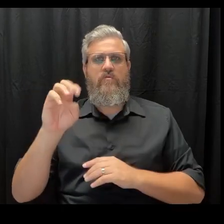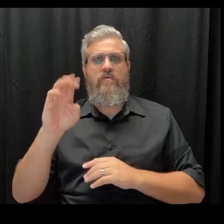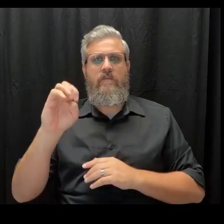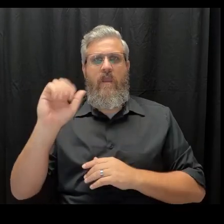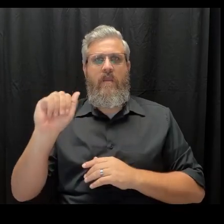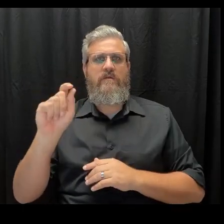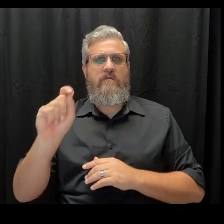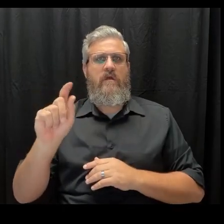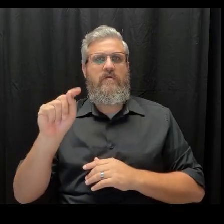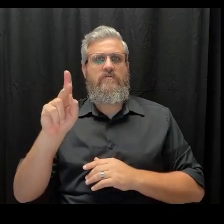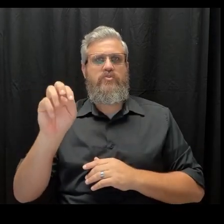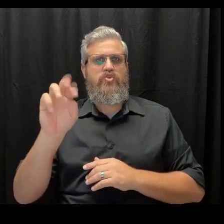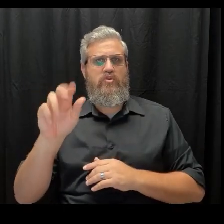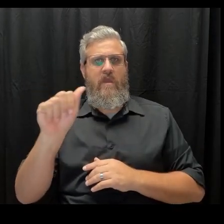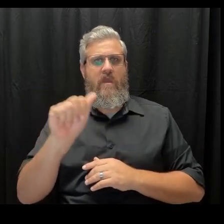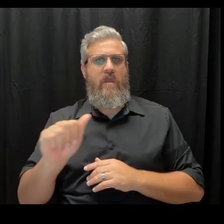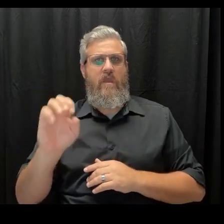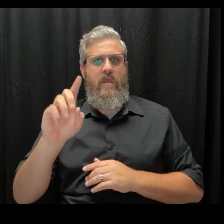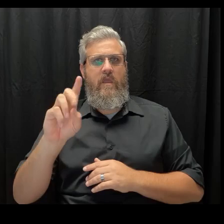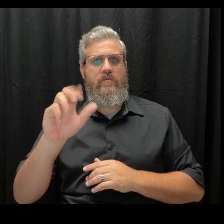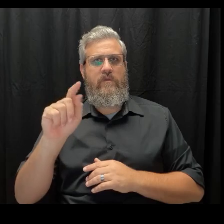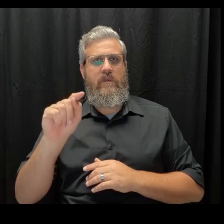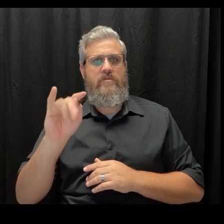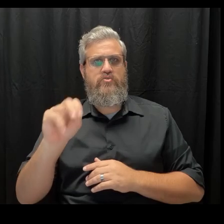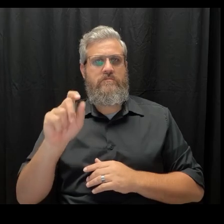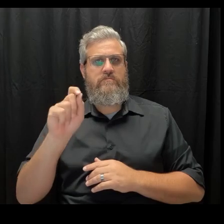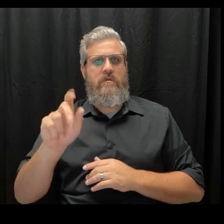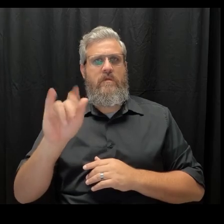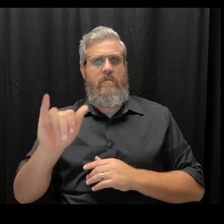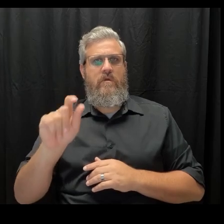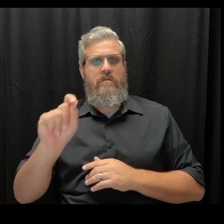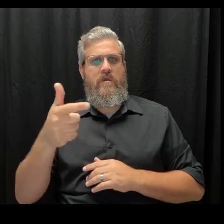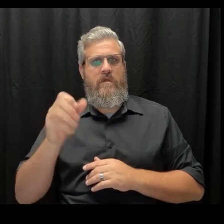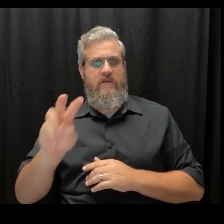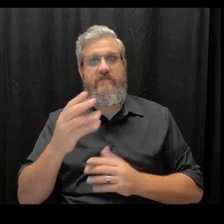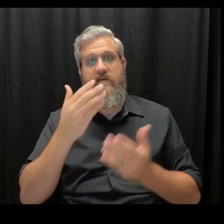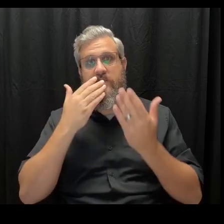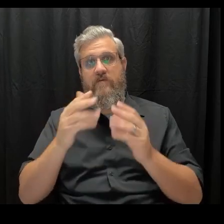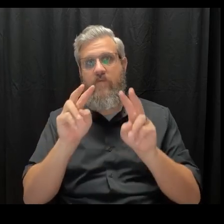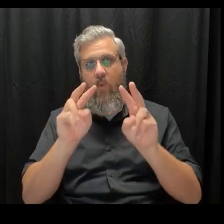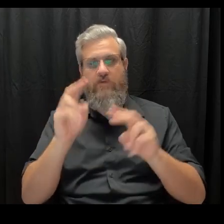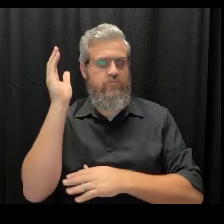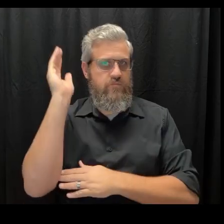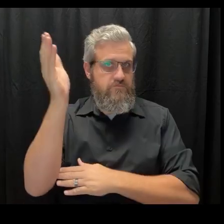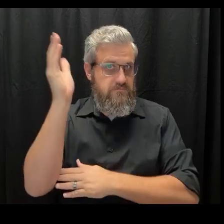rebecca.turner@education.ky.gov. Thank you for watching this presentation on replacement behaviors.